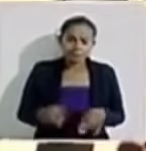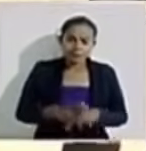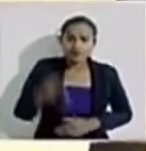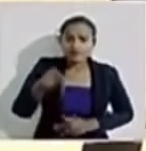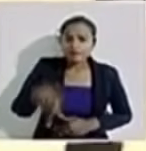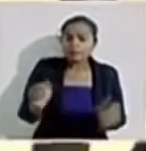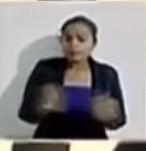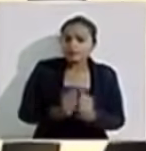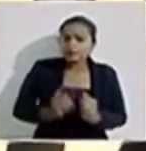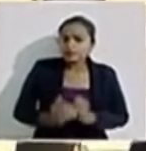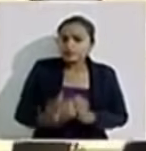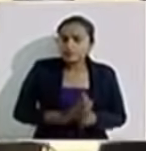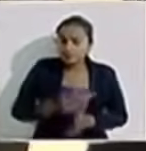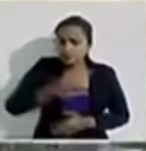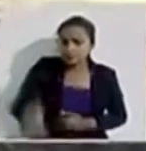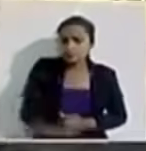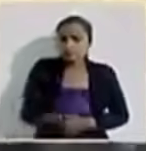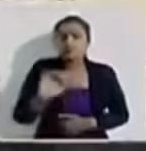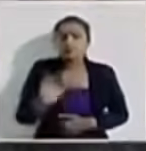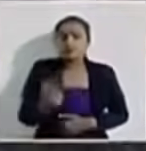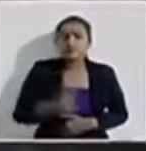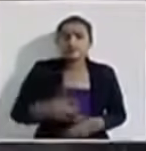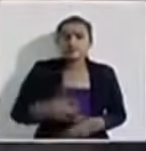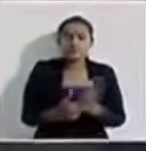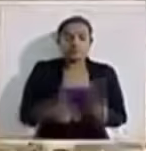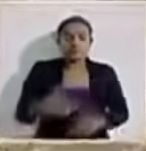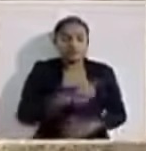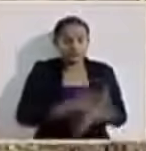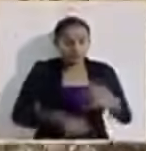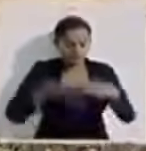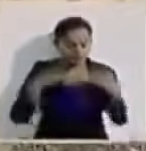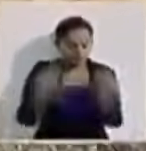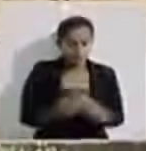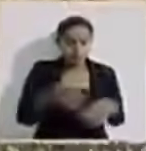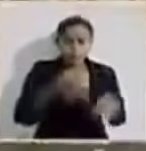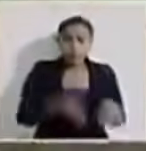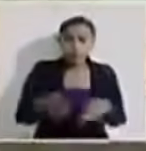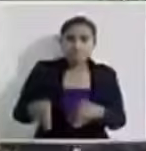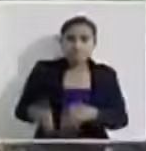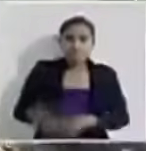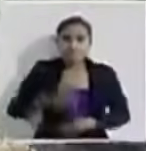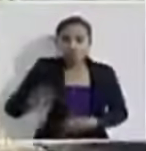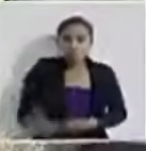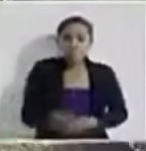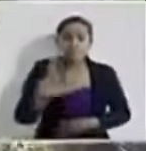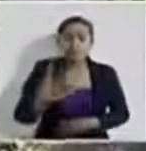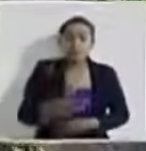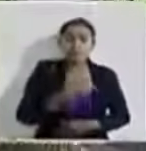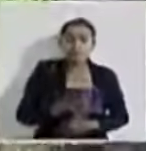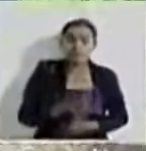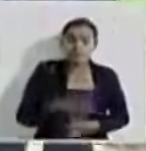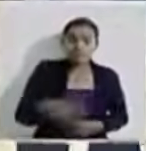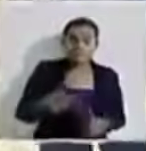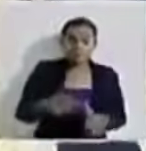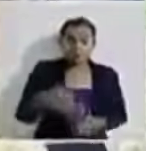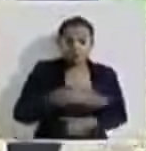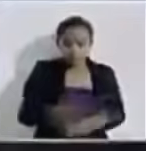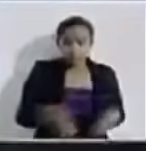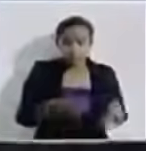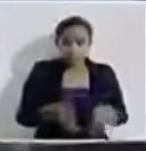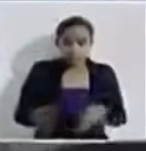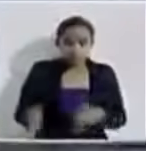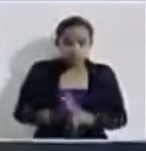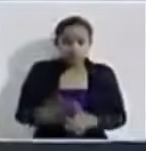150 farming families cultivating over 198 acres of paddy lands, losing their sole means of